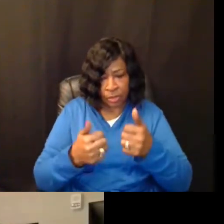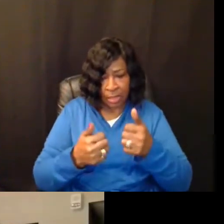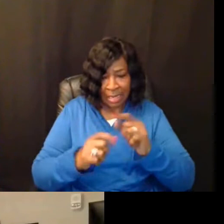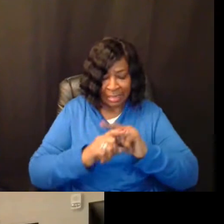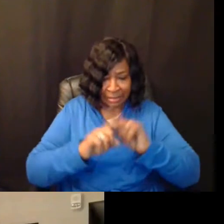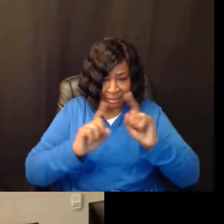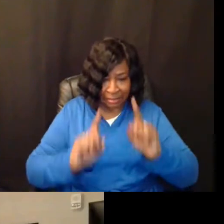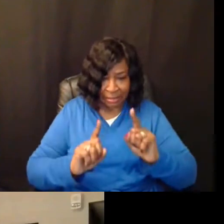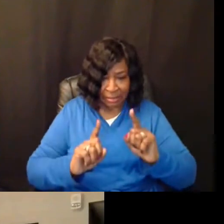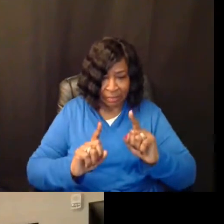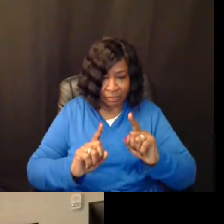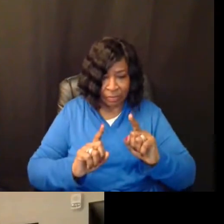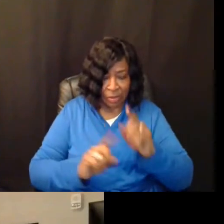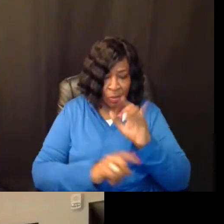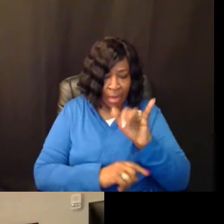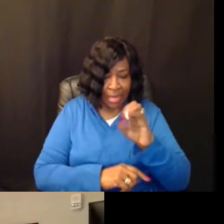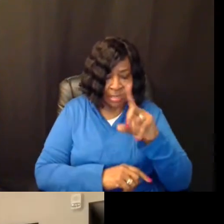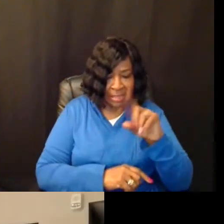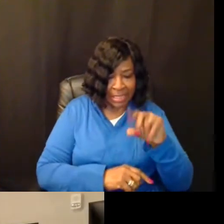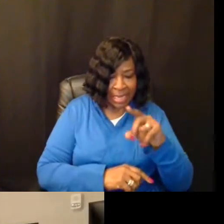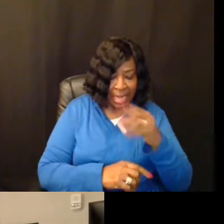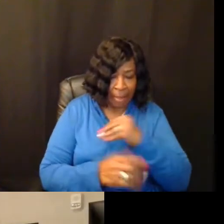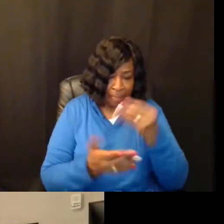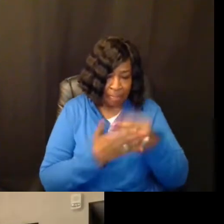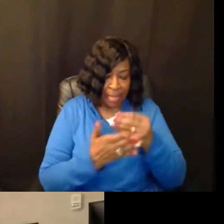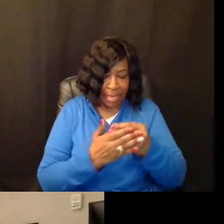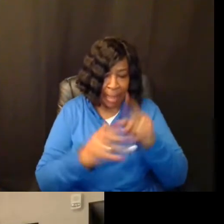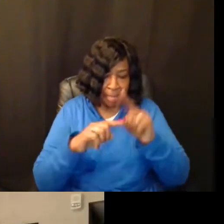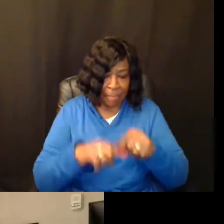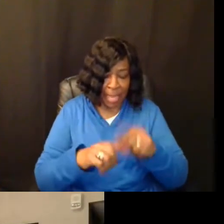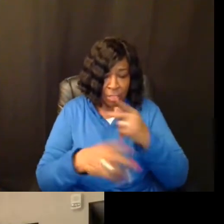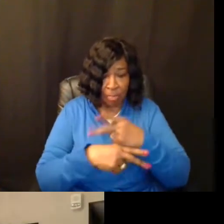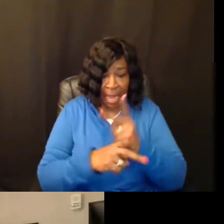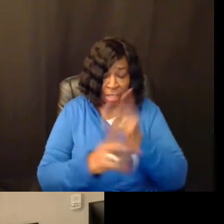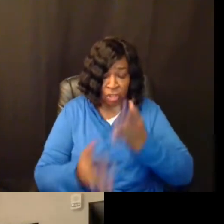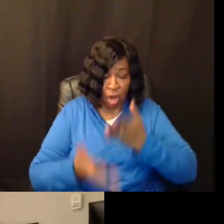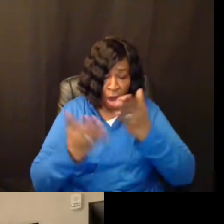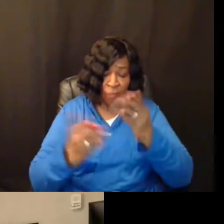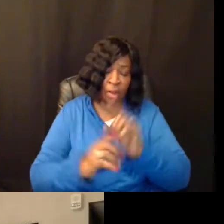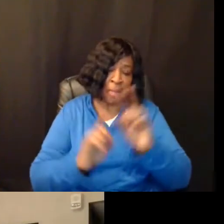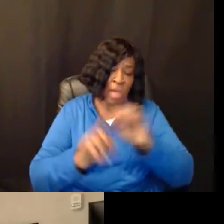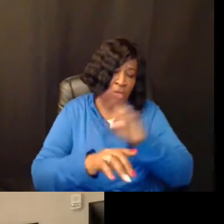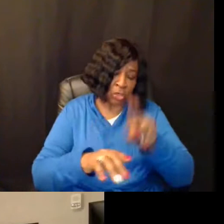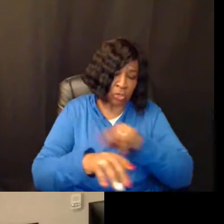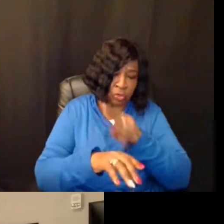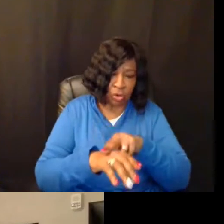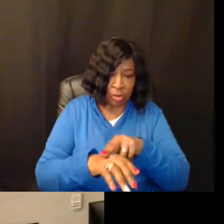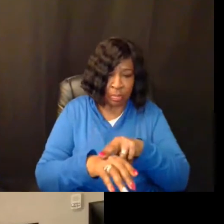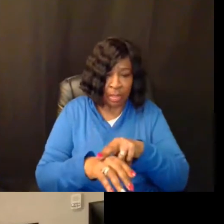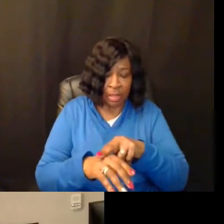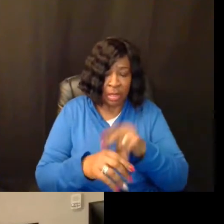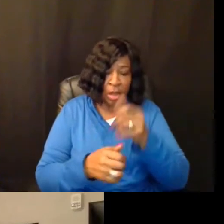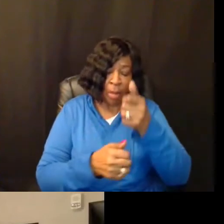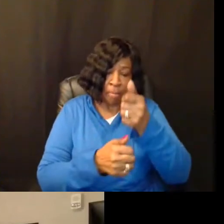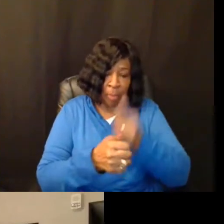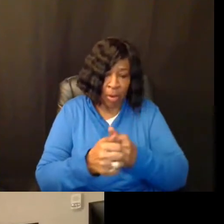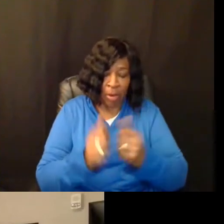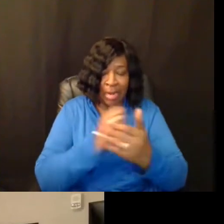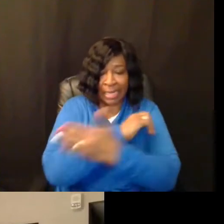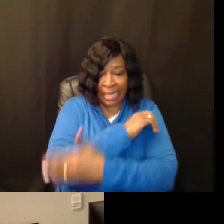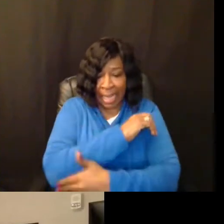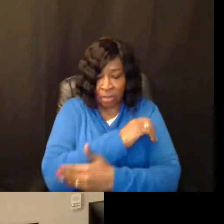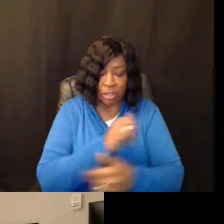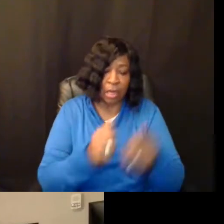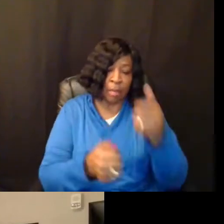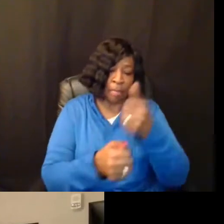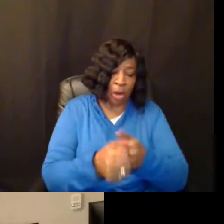different yield and revenue-based products are offered, but usually per county, per crop, right?